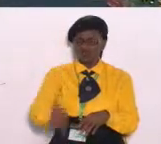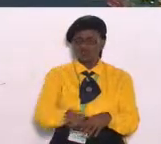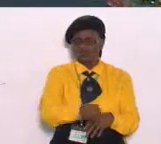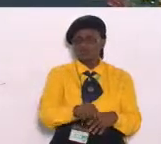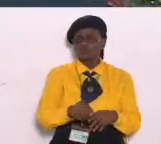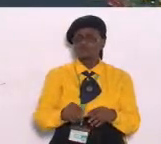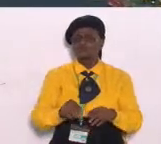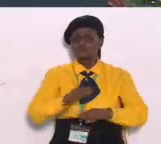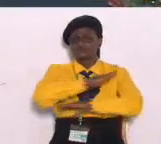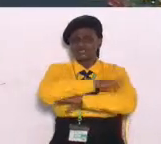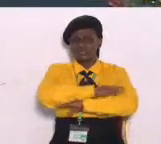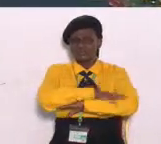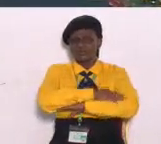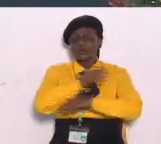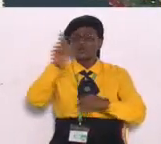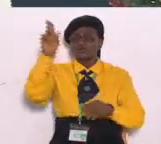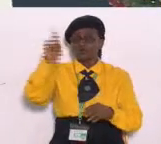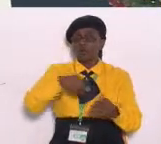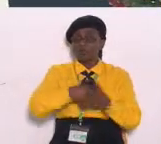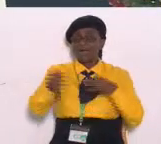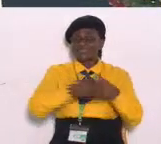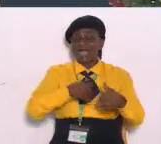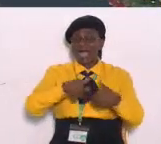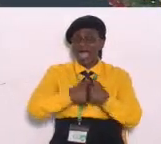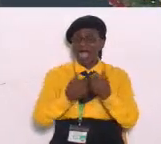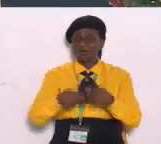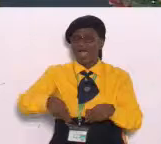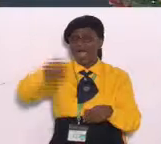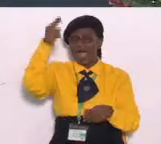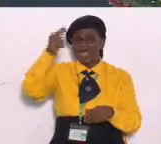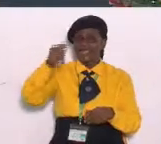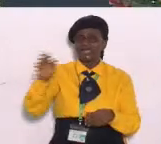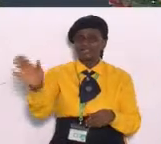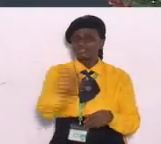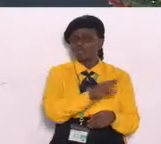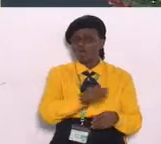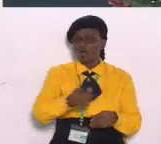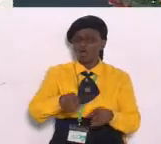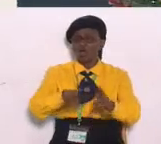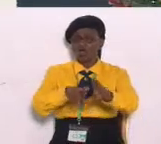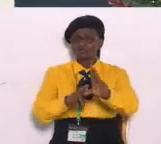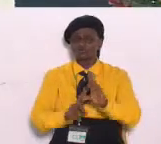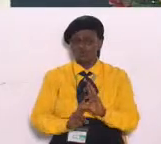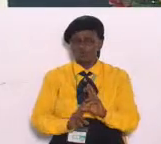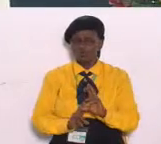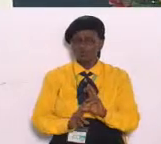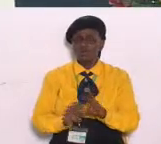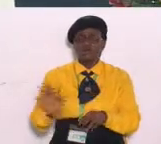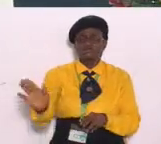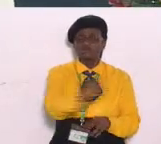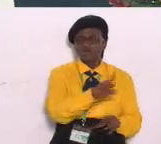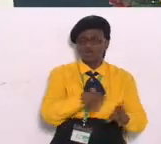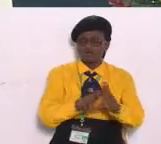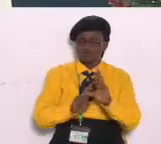So no matter how high your throne, your throne is still under his feet.